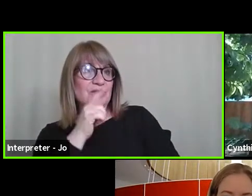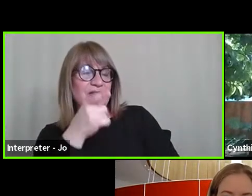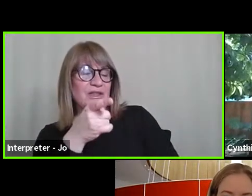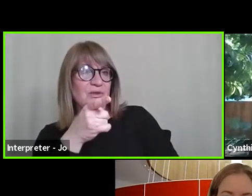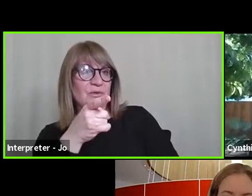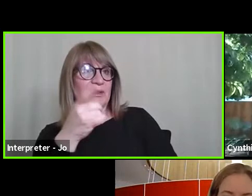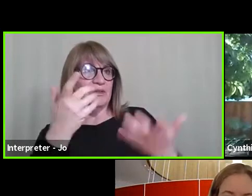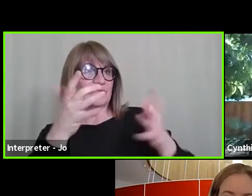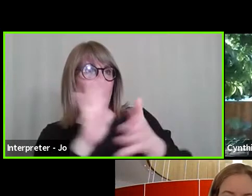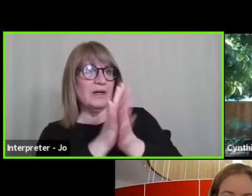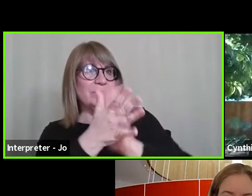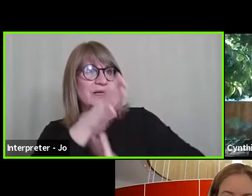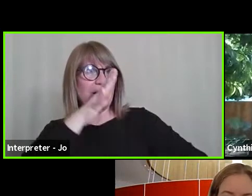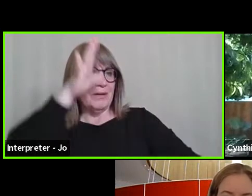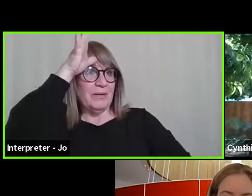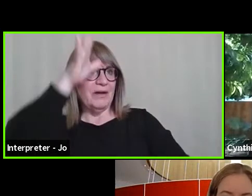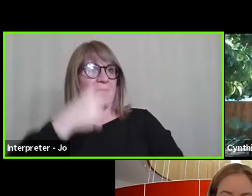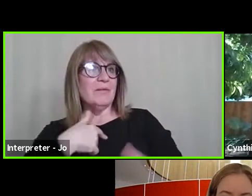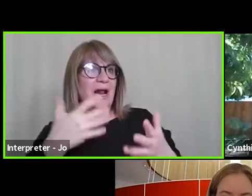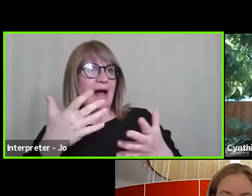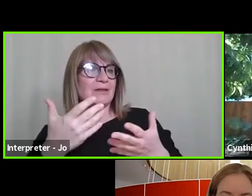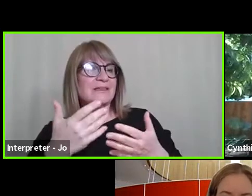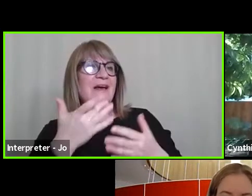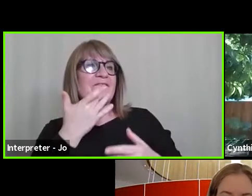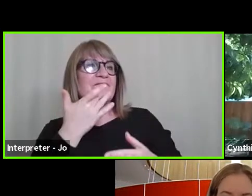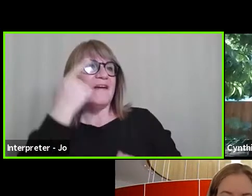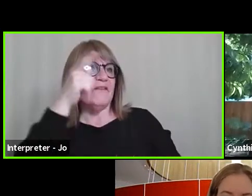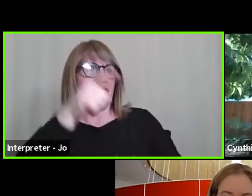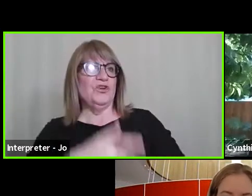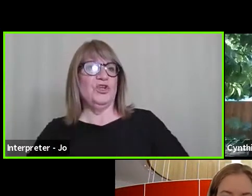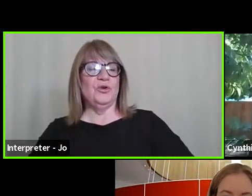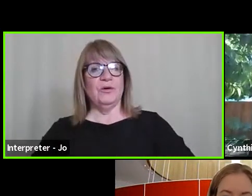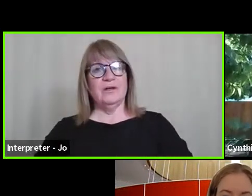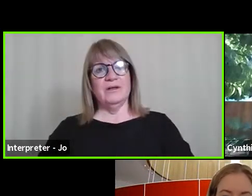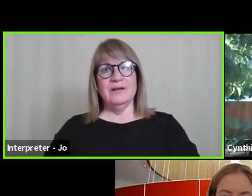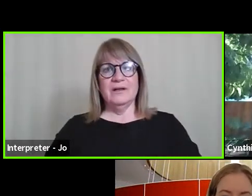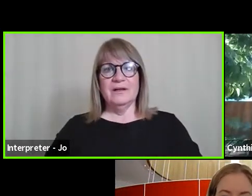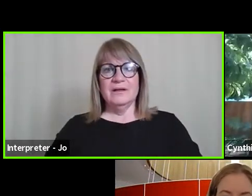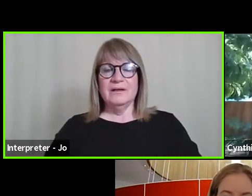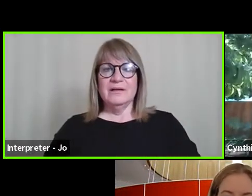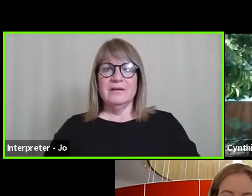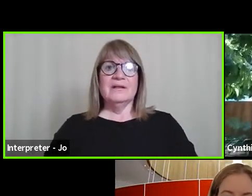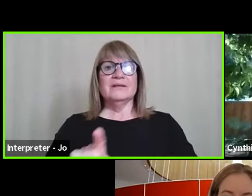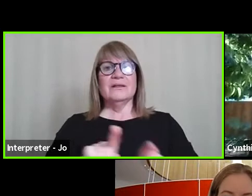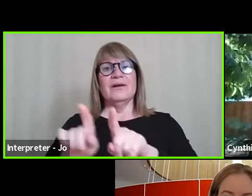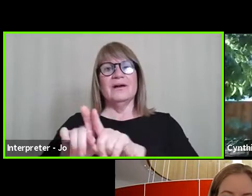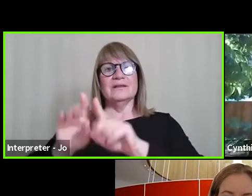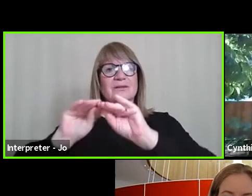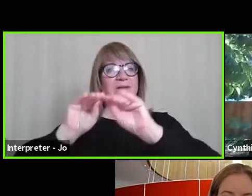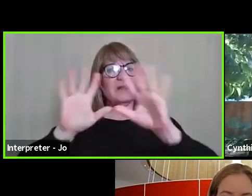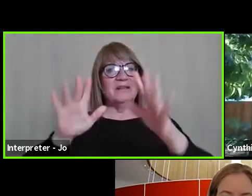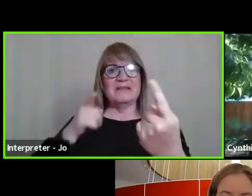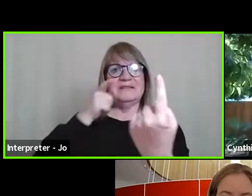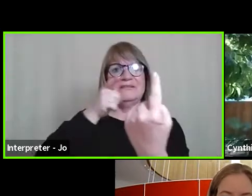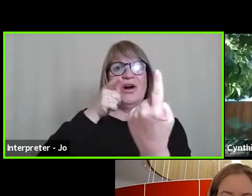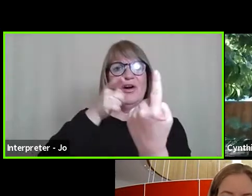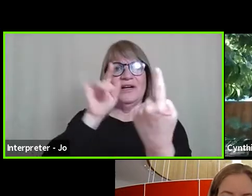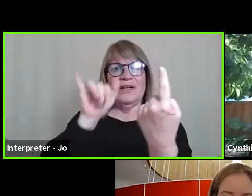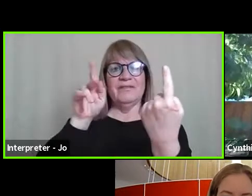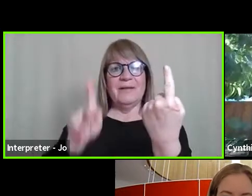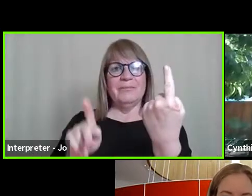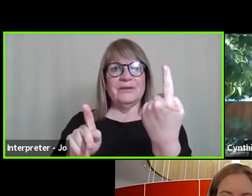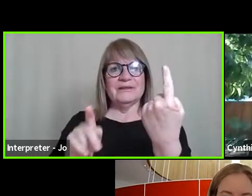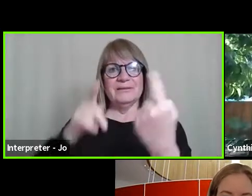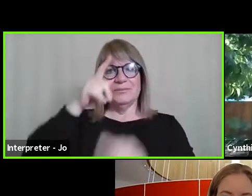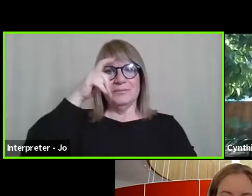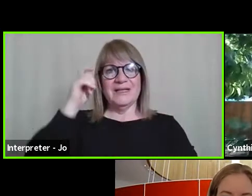to be a parent i was doing you a favor um so there was also clearly a targeting of that person because of